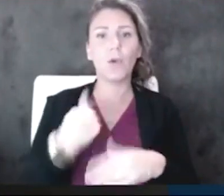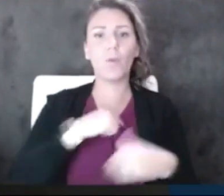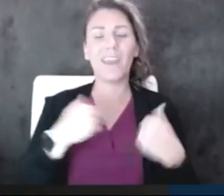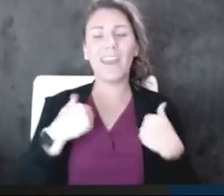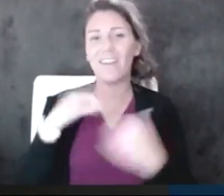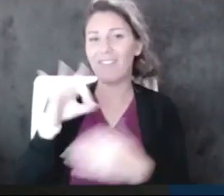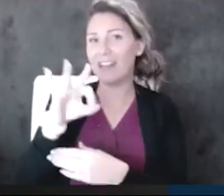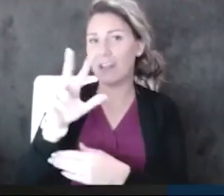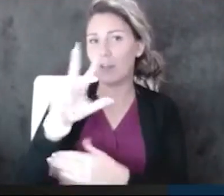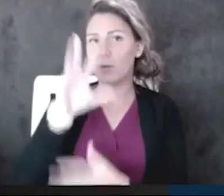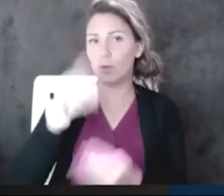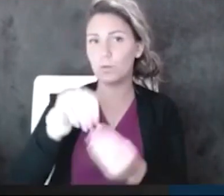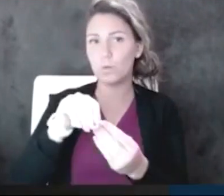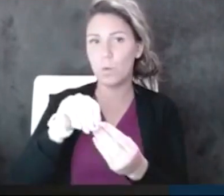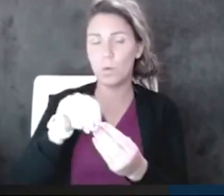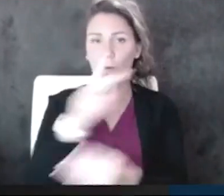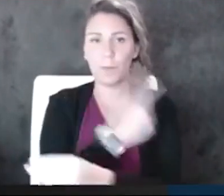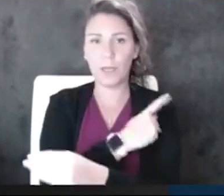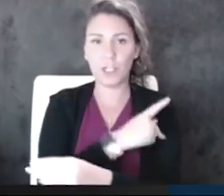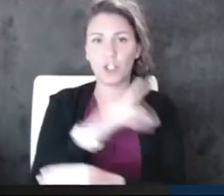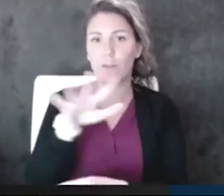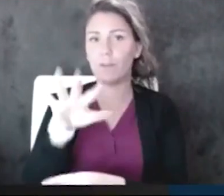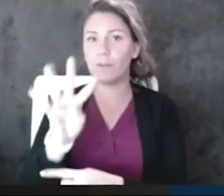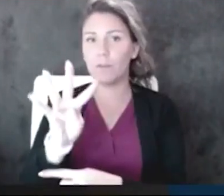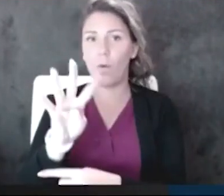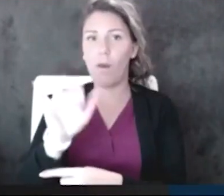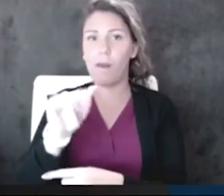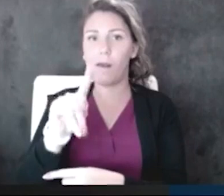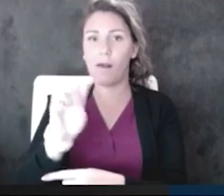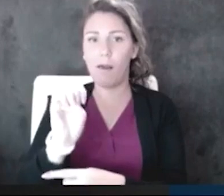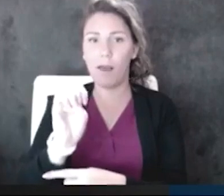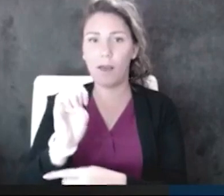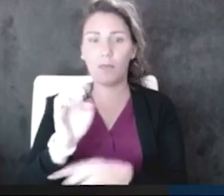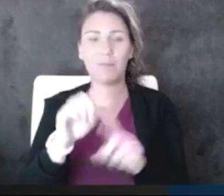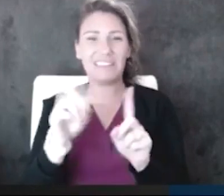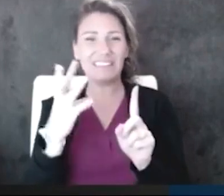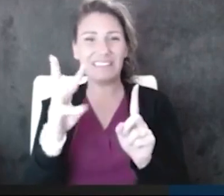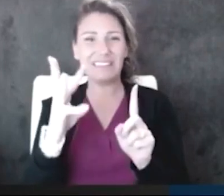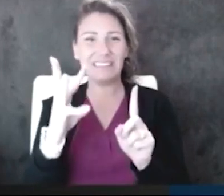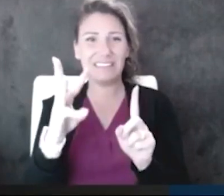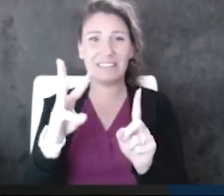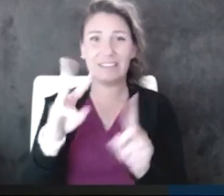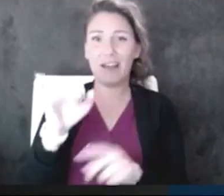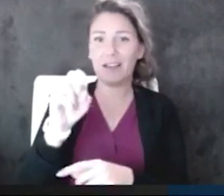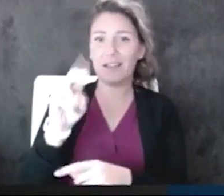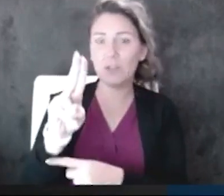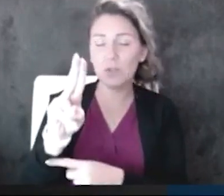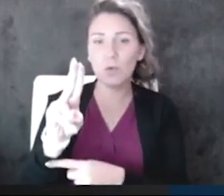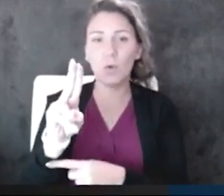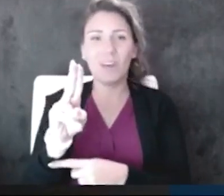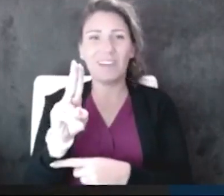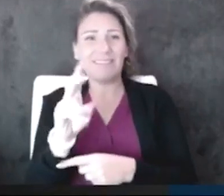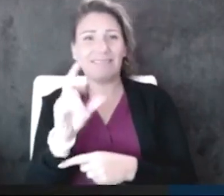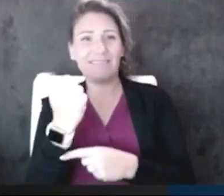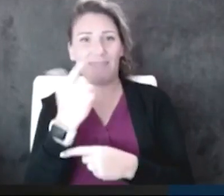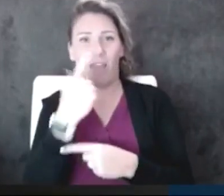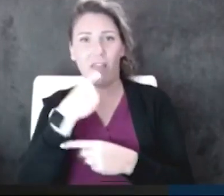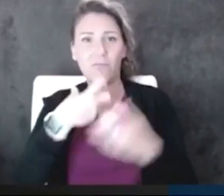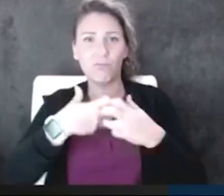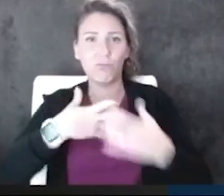patients. 54 of those are active, with 16 in the ICU, 10 on the ventilator. So again, a large proportion on the